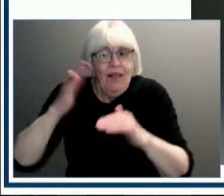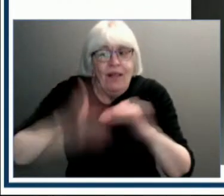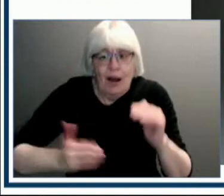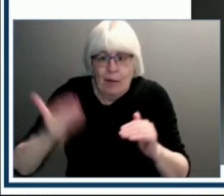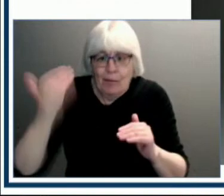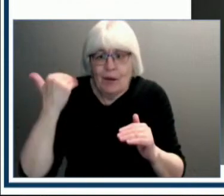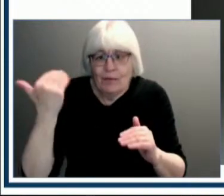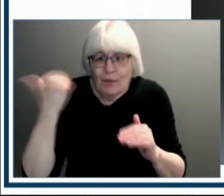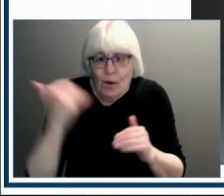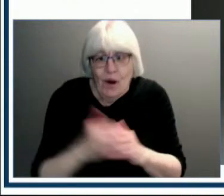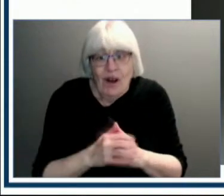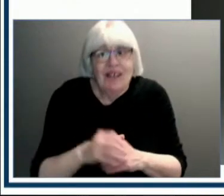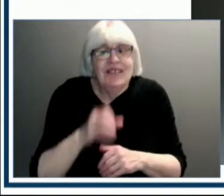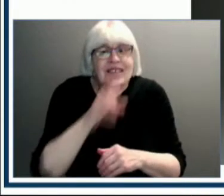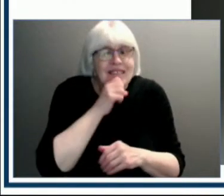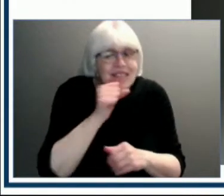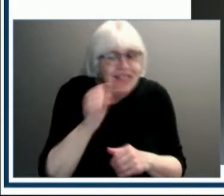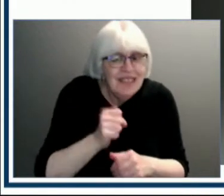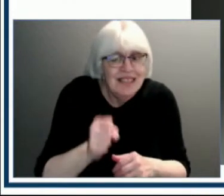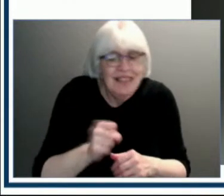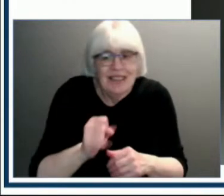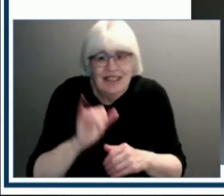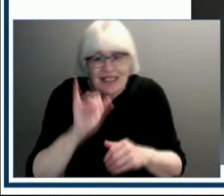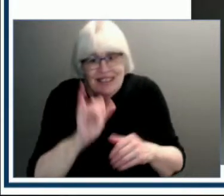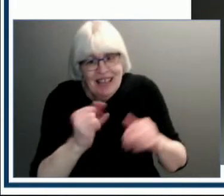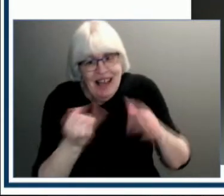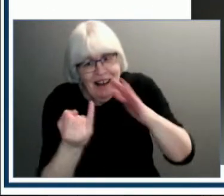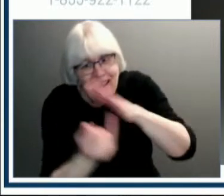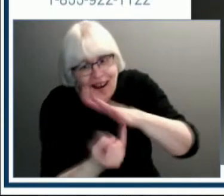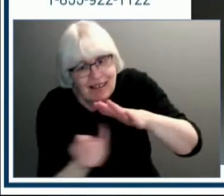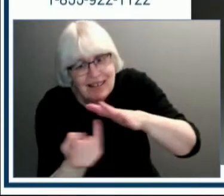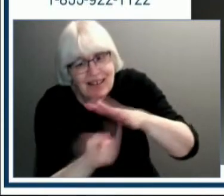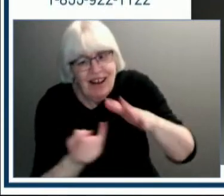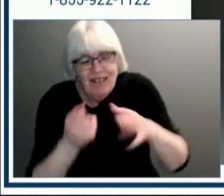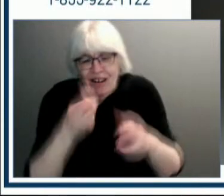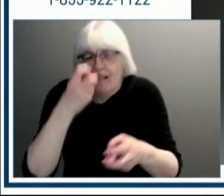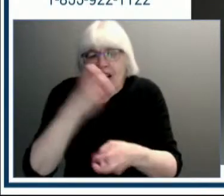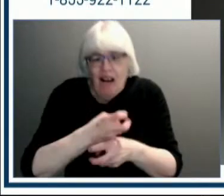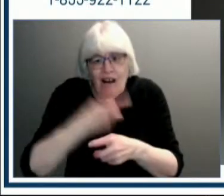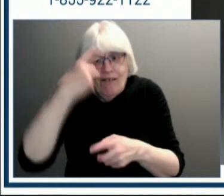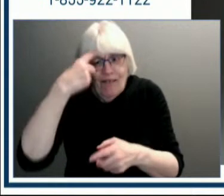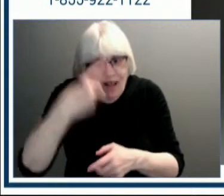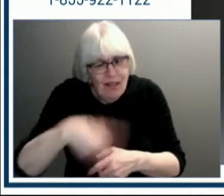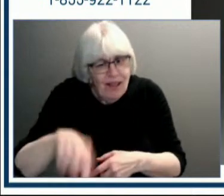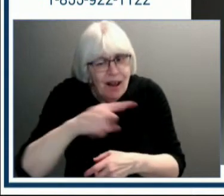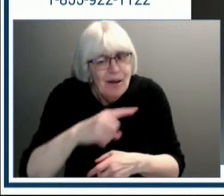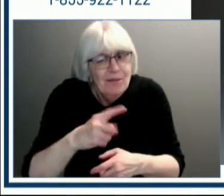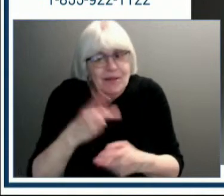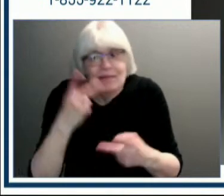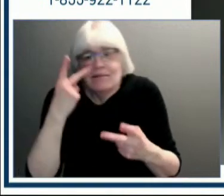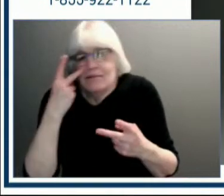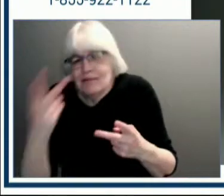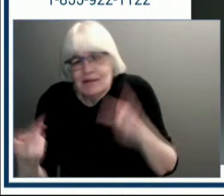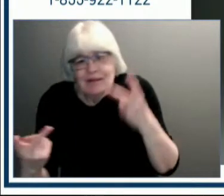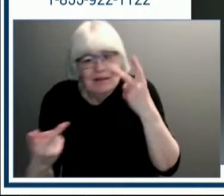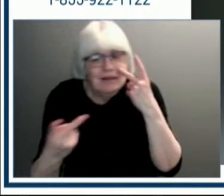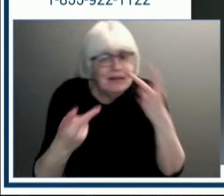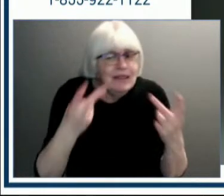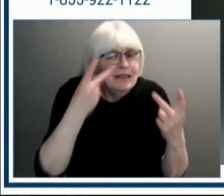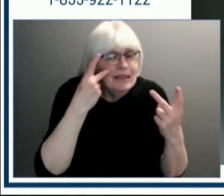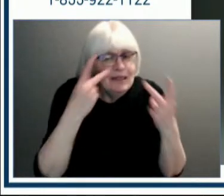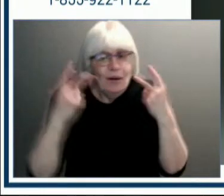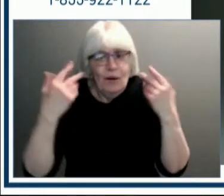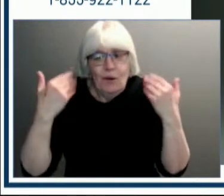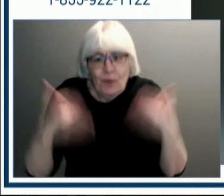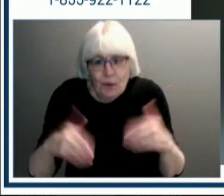isolation. All of that we have to be cognizant of, and that just doesn't disappear quickly, even when the